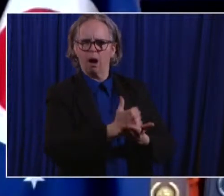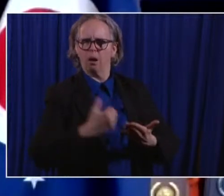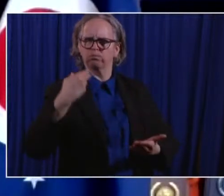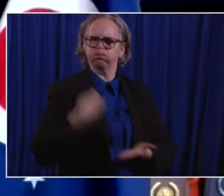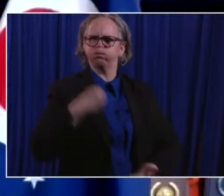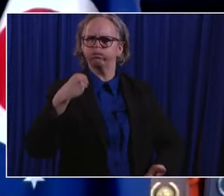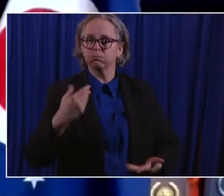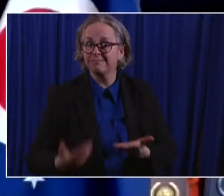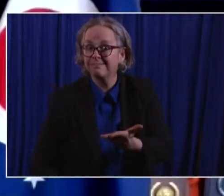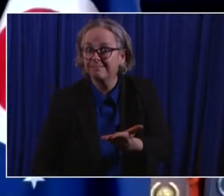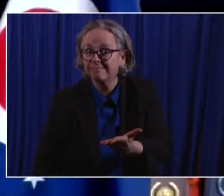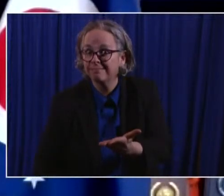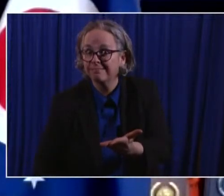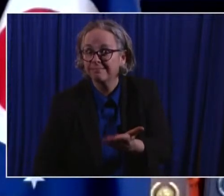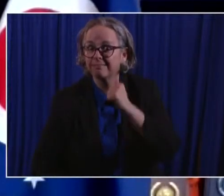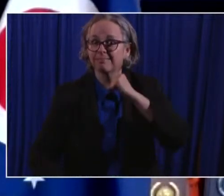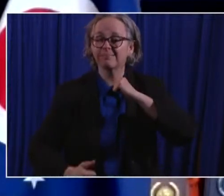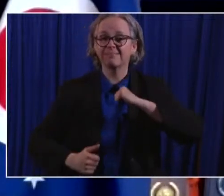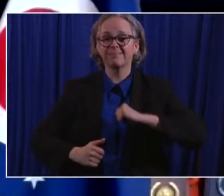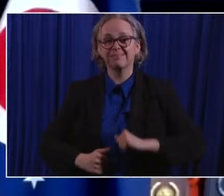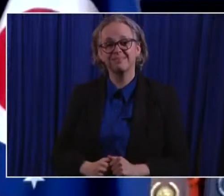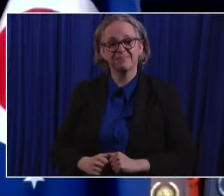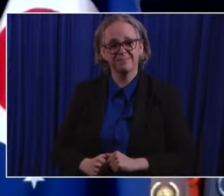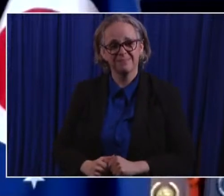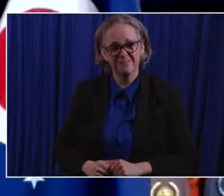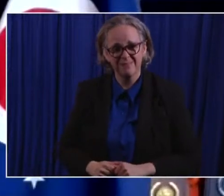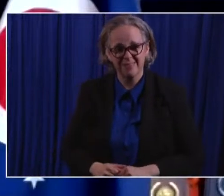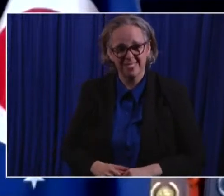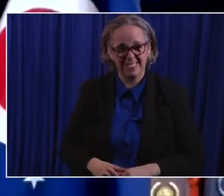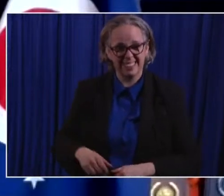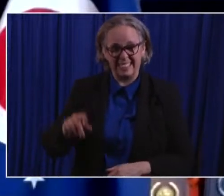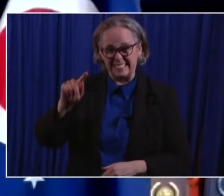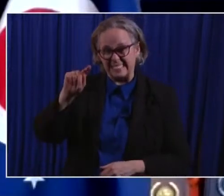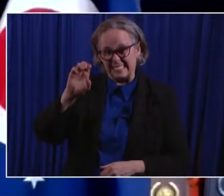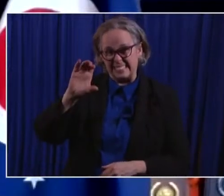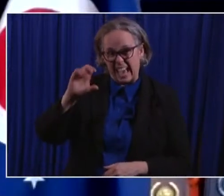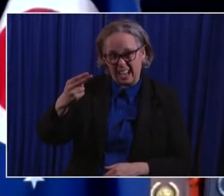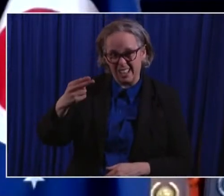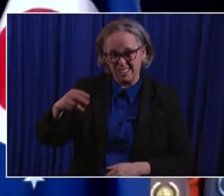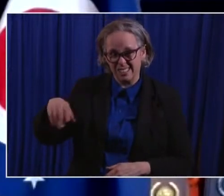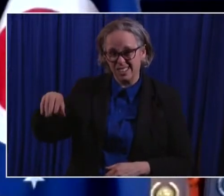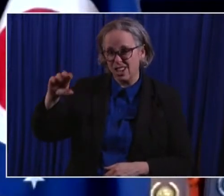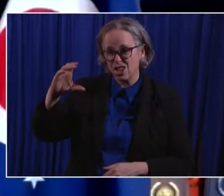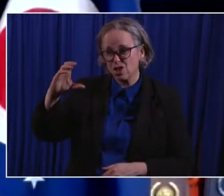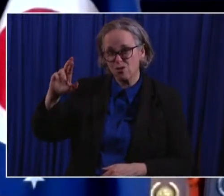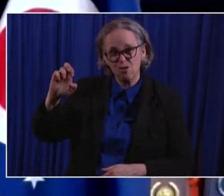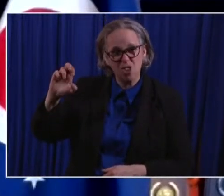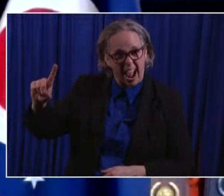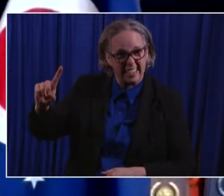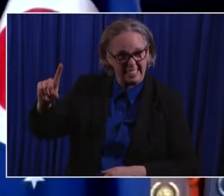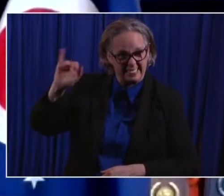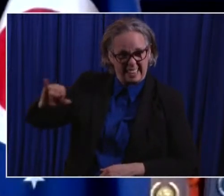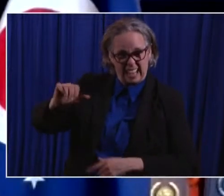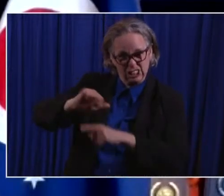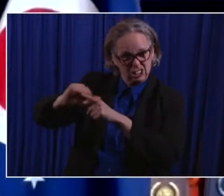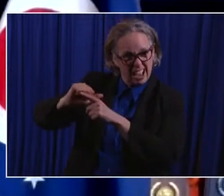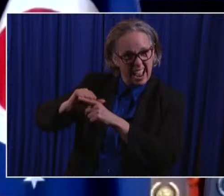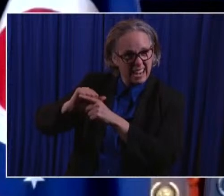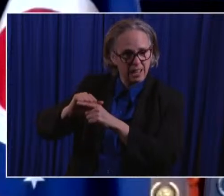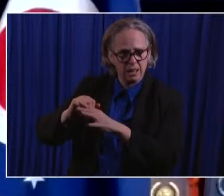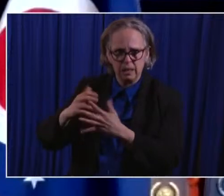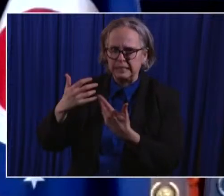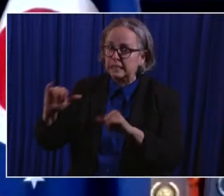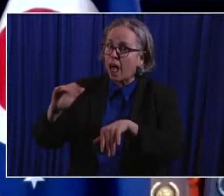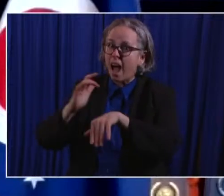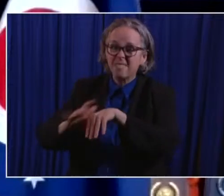We talk about this all the time. Tech Cred available for you right now. Go in there and find the in-demand job trainings that we will work with